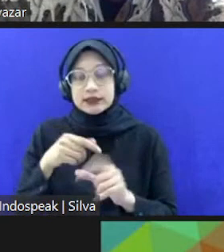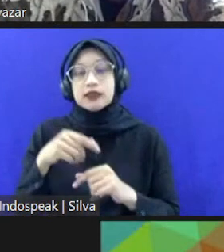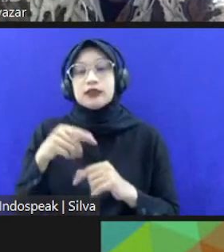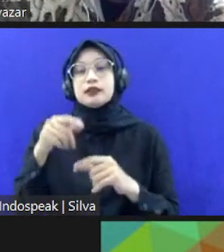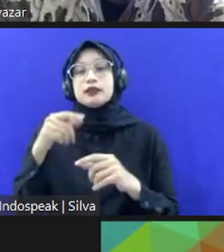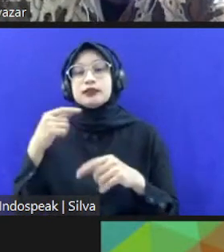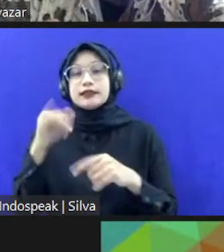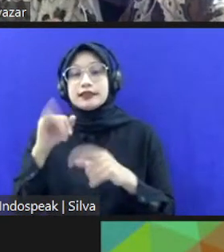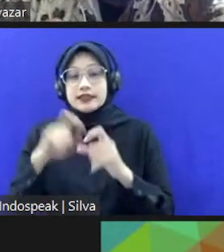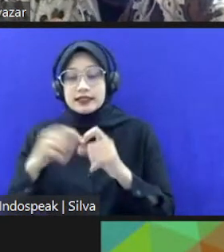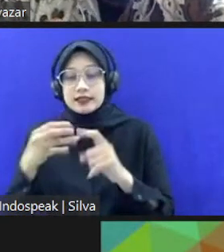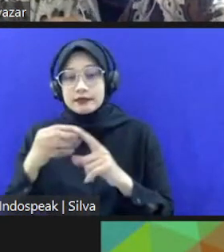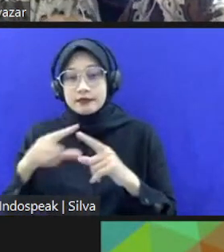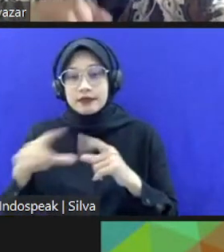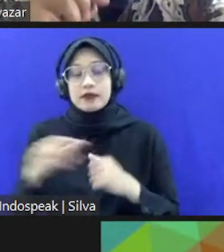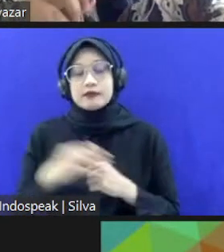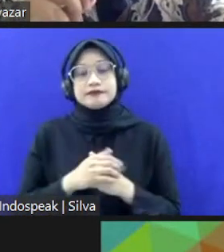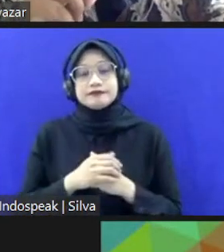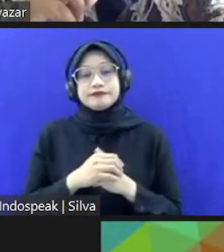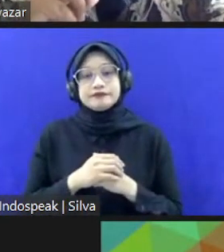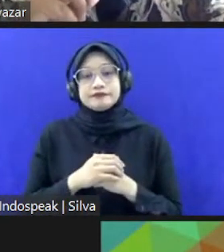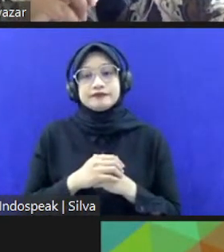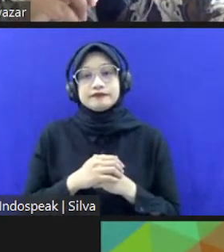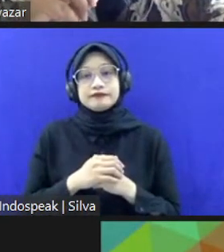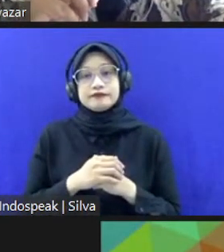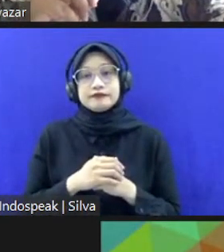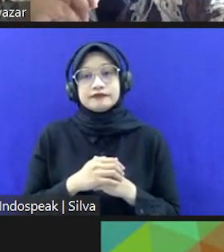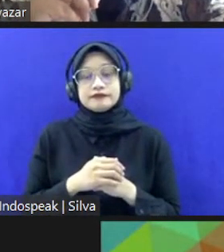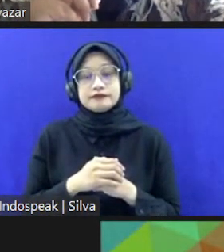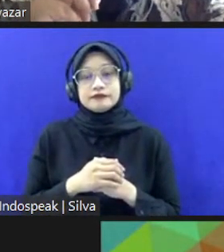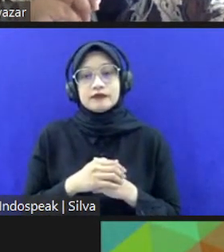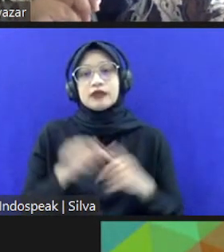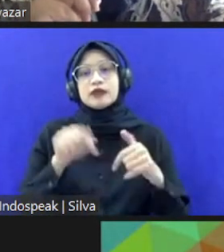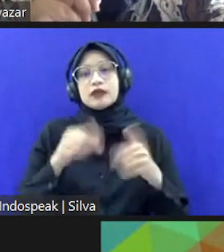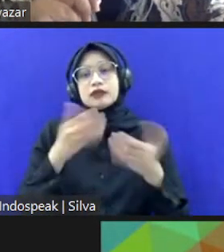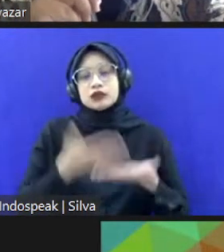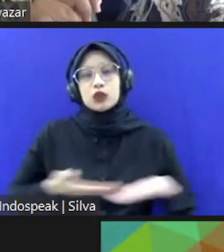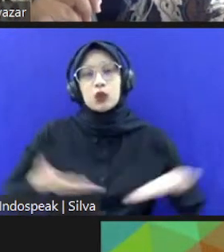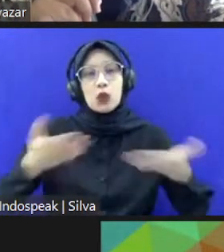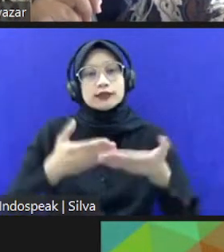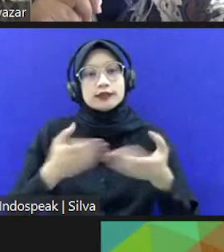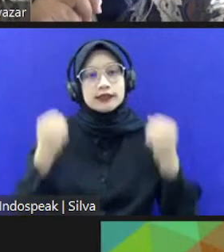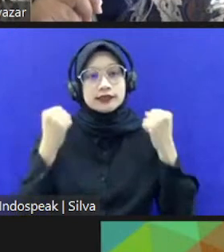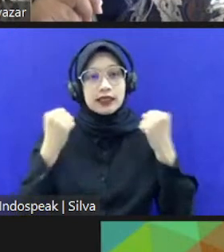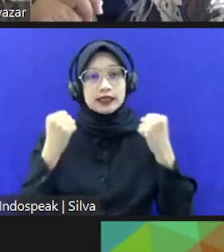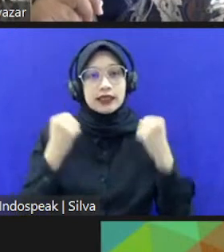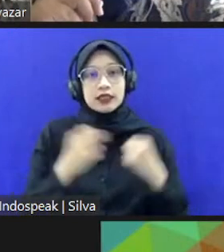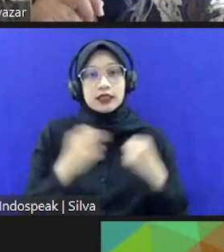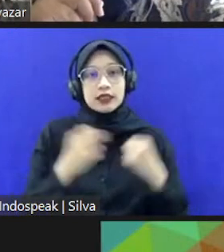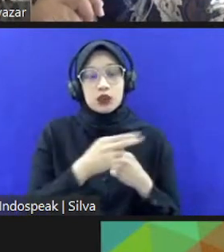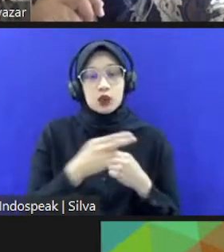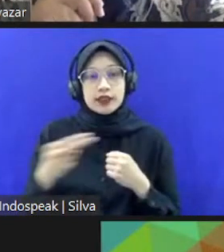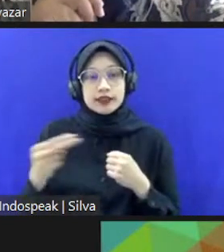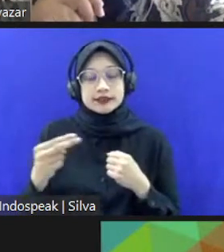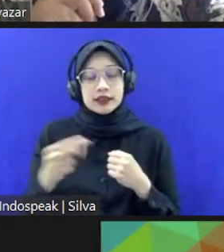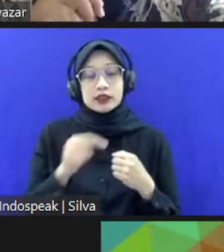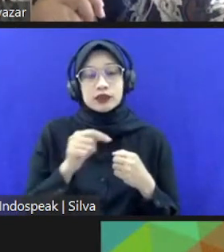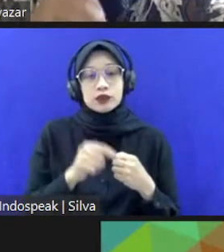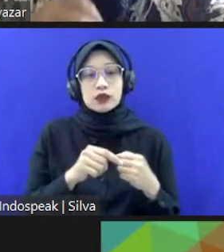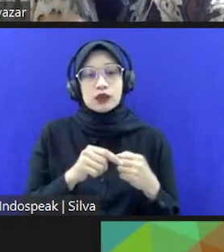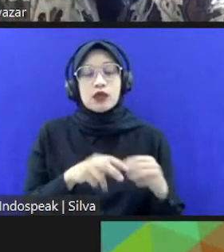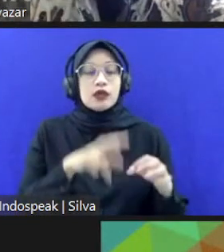to understand, health profile of Indonesia, actually we not only need to rely on survey